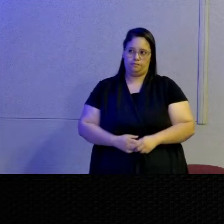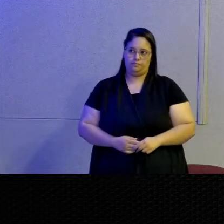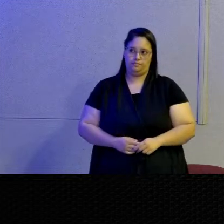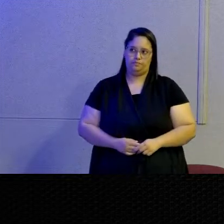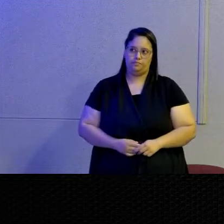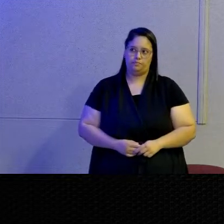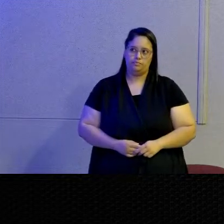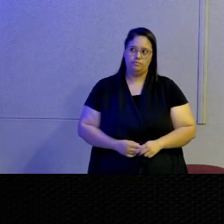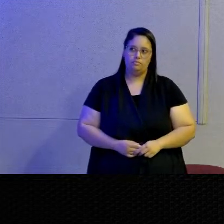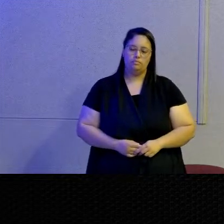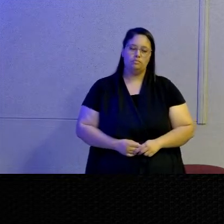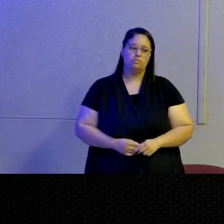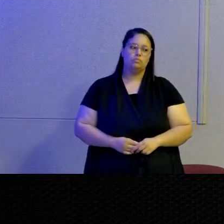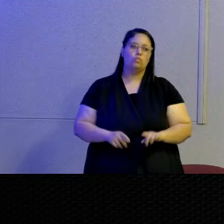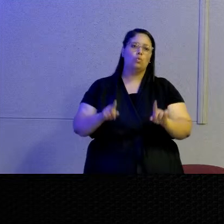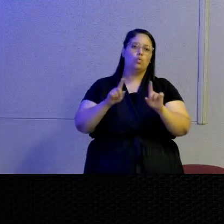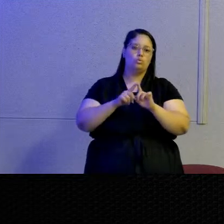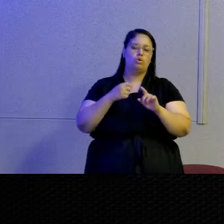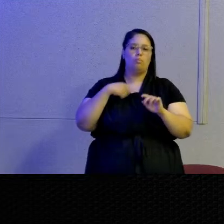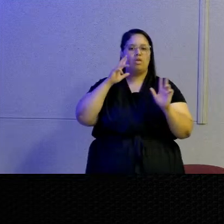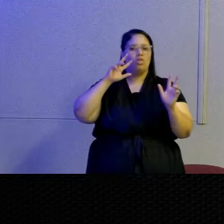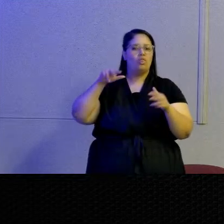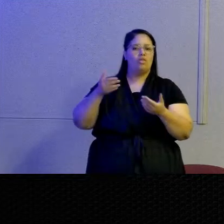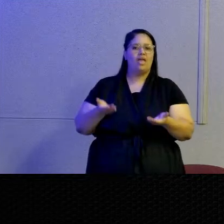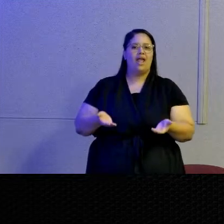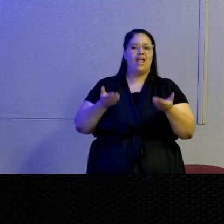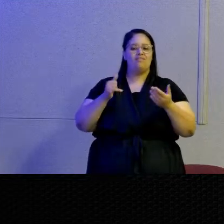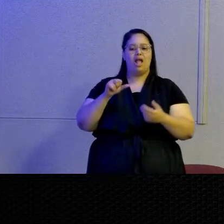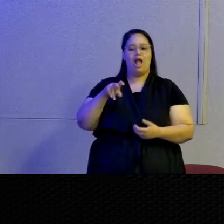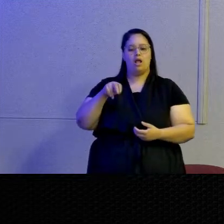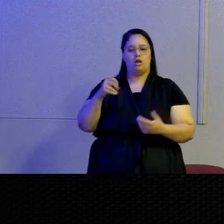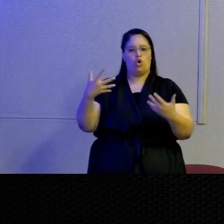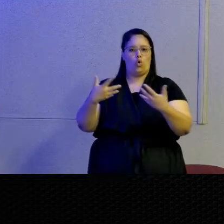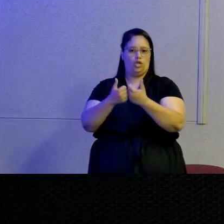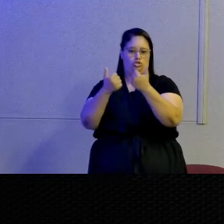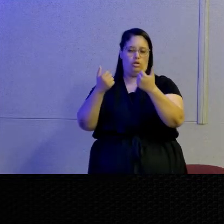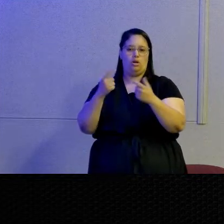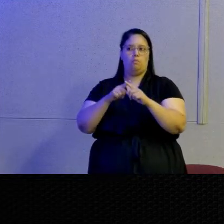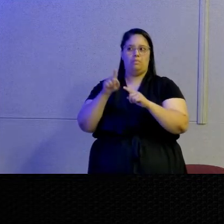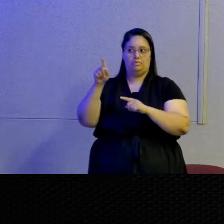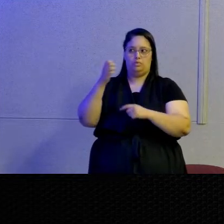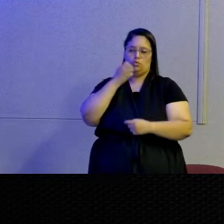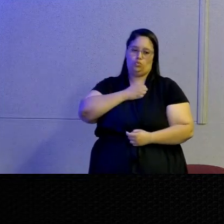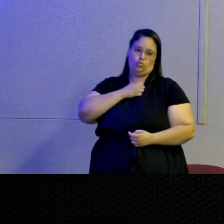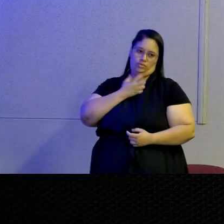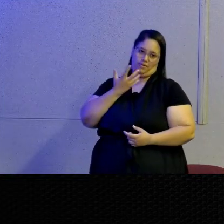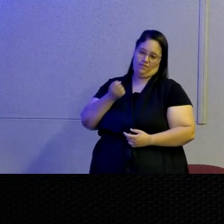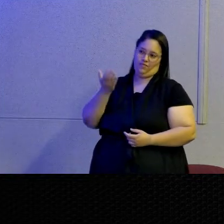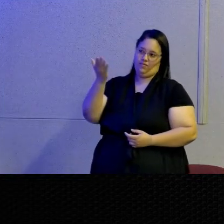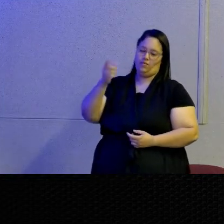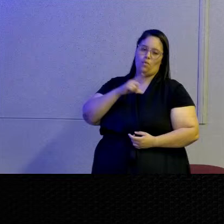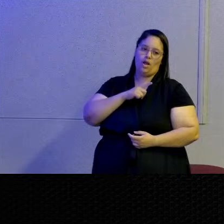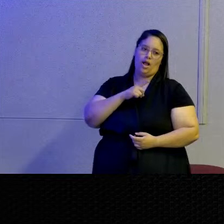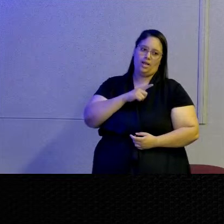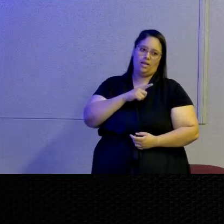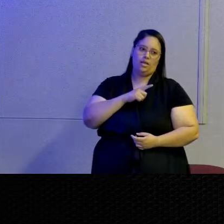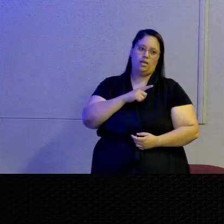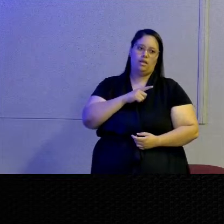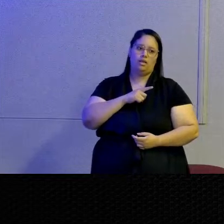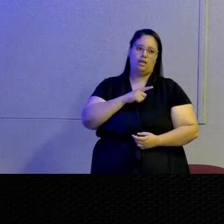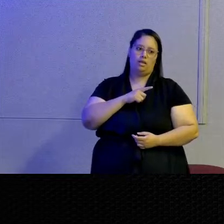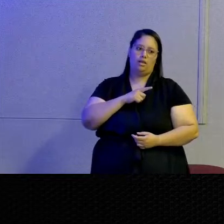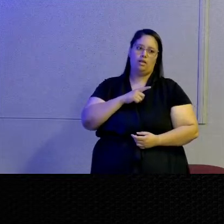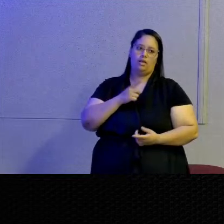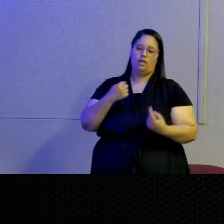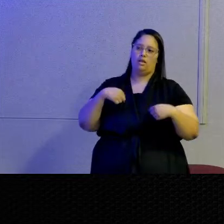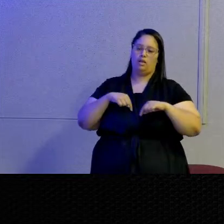And I've also completely neglected heavy ion collisions, but there I have an excuse, because Urs Wiedemann is